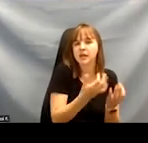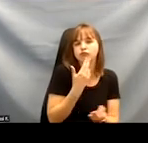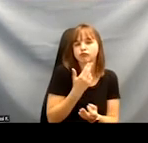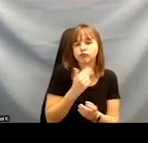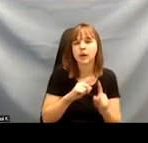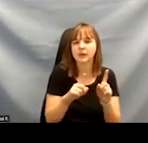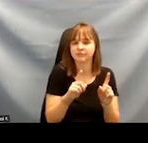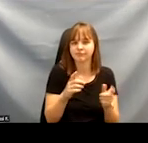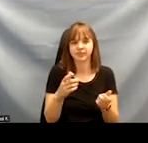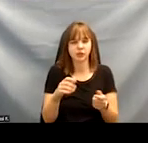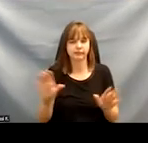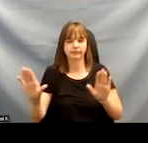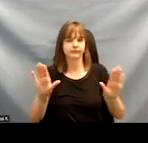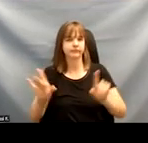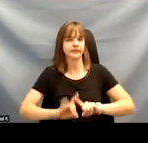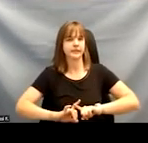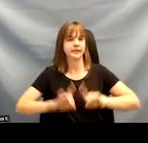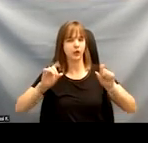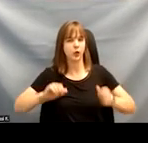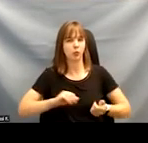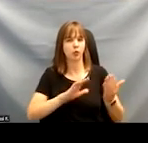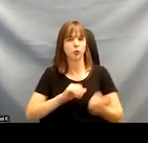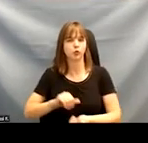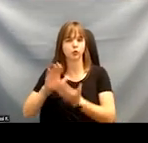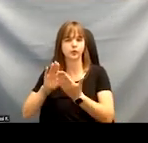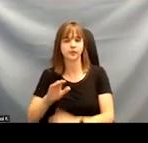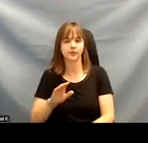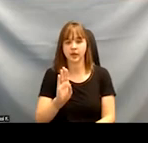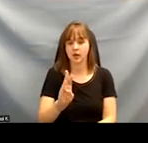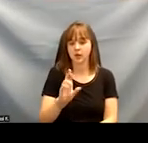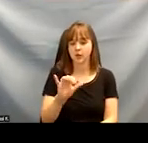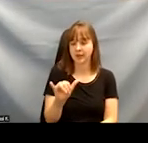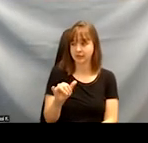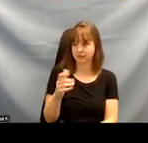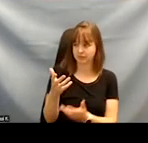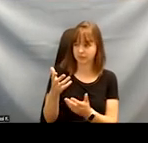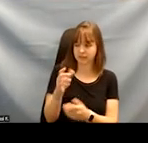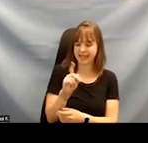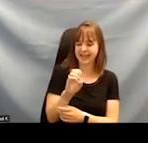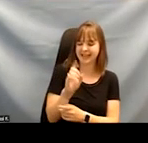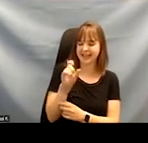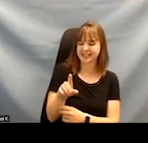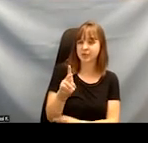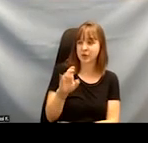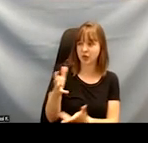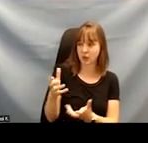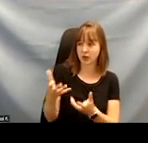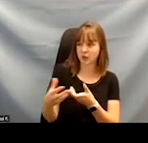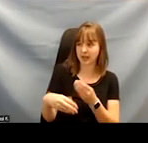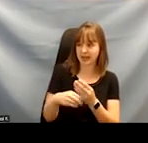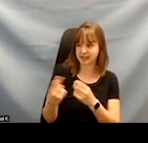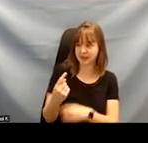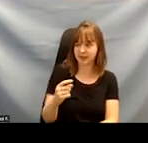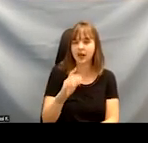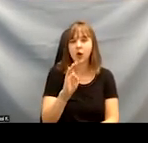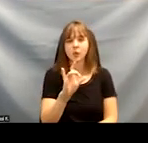Okay. Brittany, do you want to weigh in on that one? Yeah, I think that like Emma,